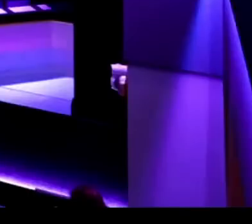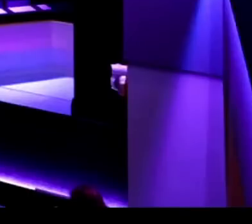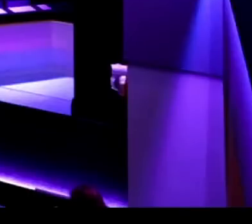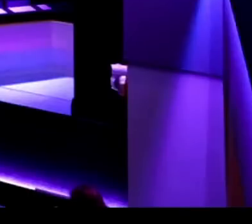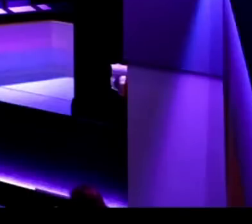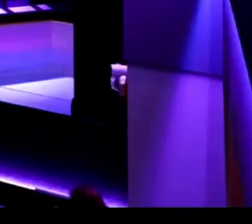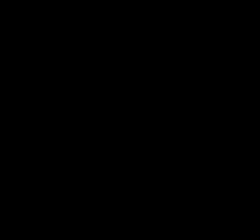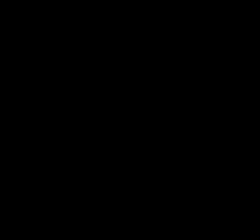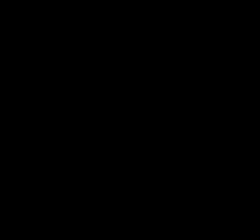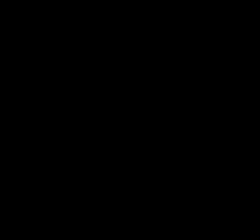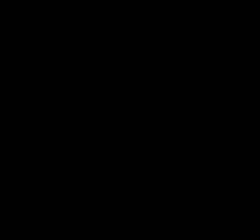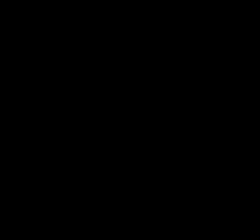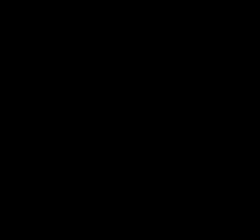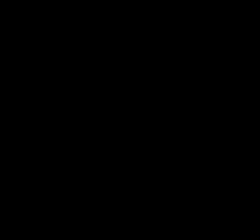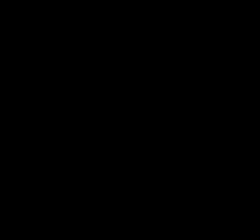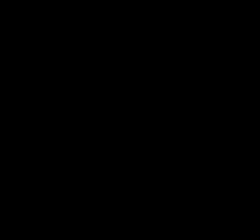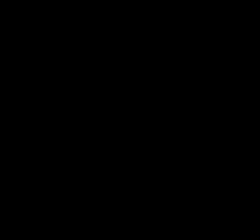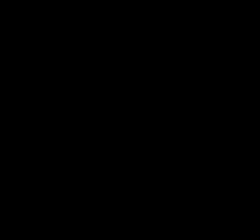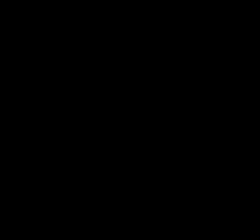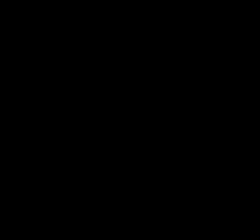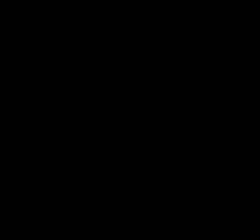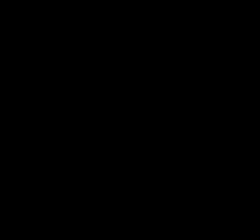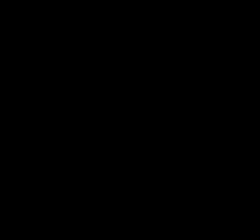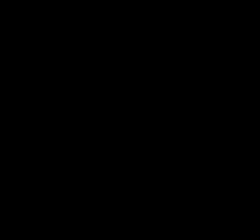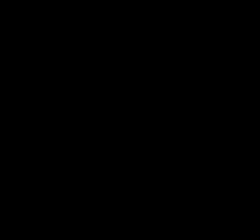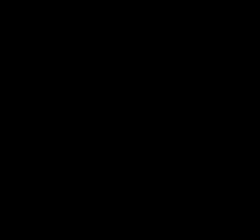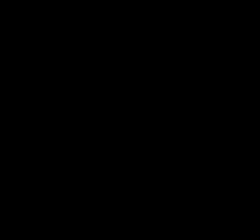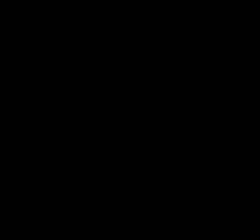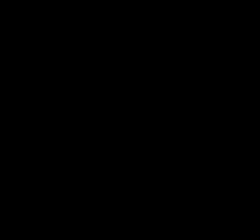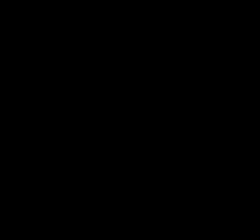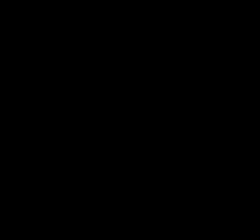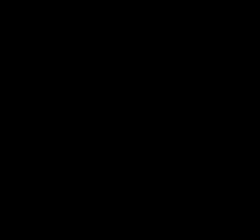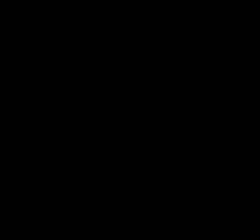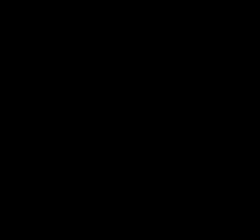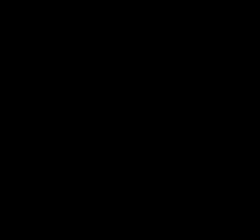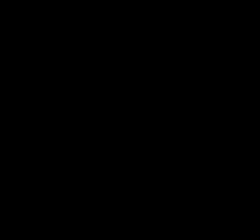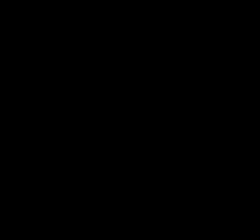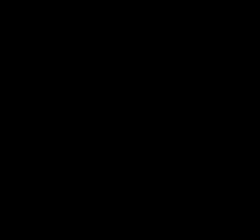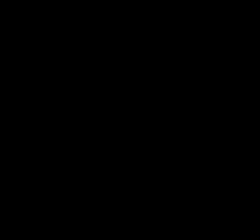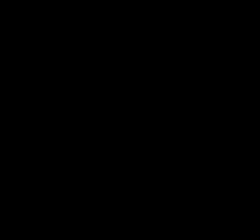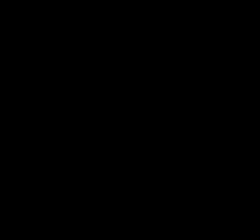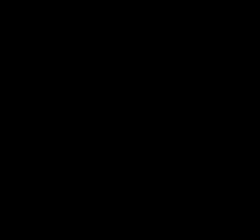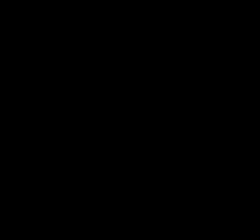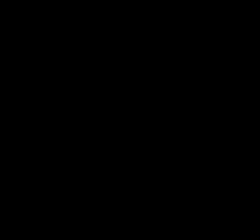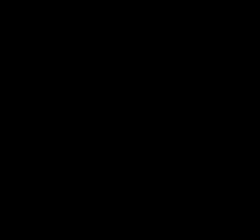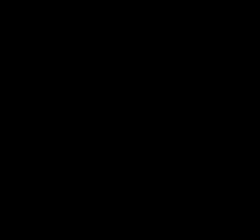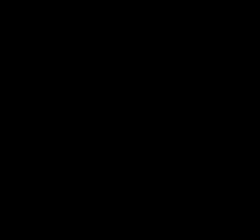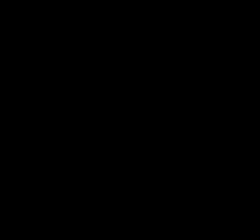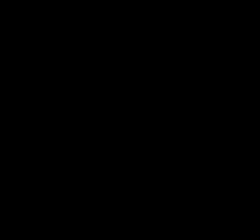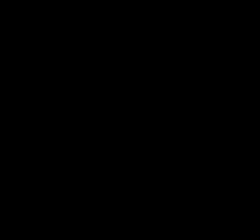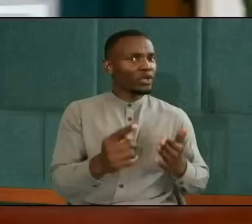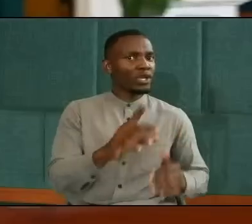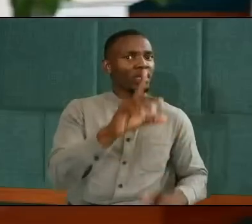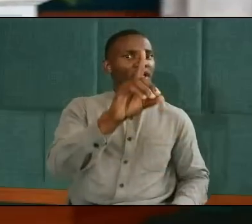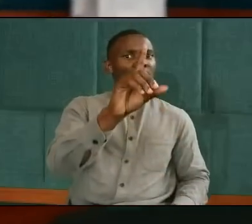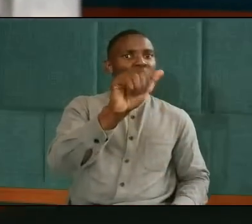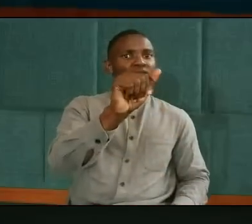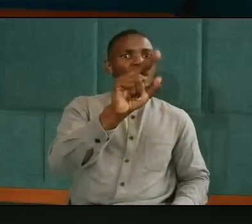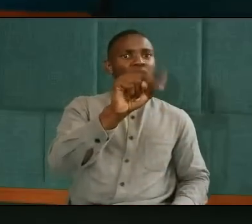church. Last church. Oh, you remember the first sermon I gave last week? Yes, Daniel's